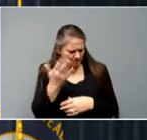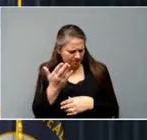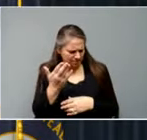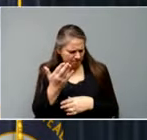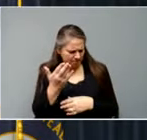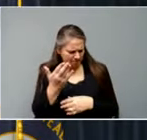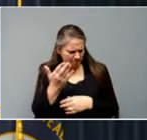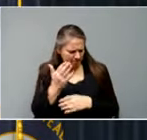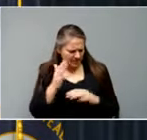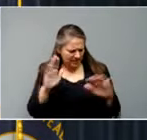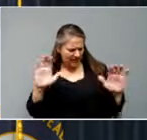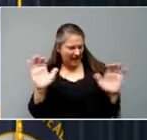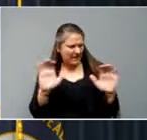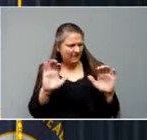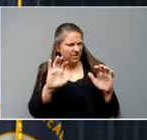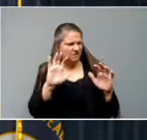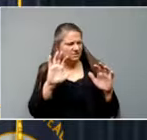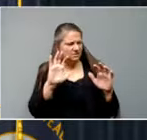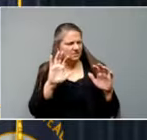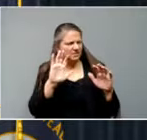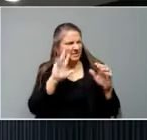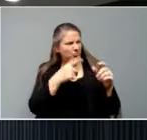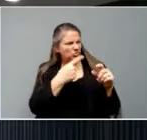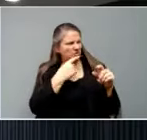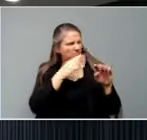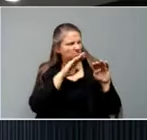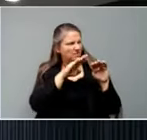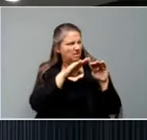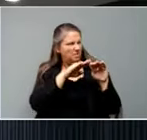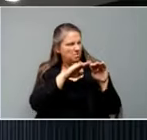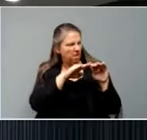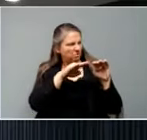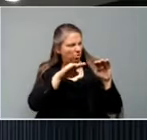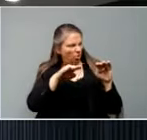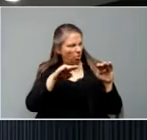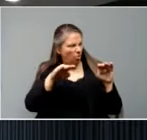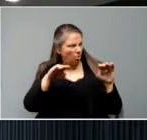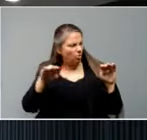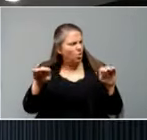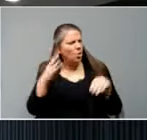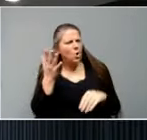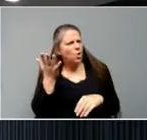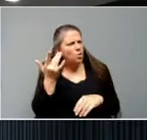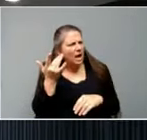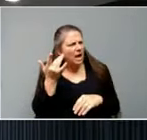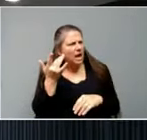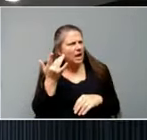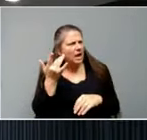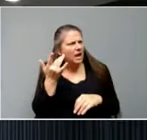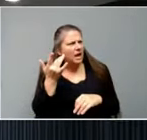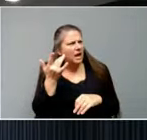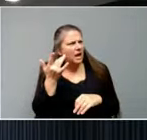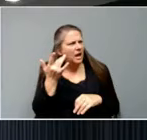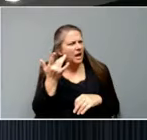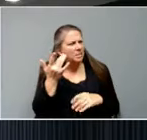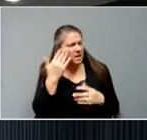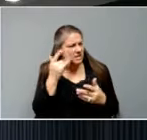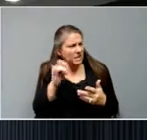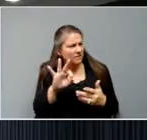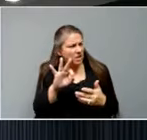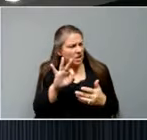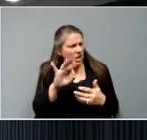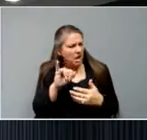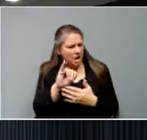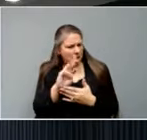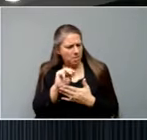has plateaued. I guess the question there is why? Is it, waning immunity? Is it the